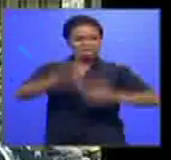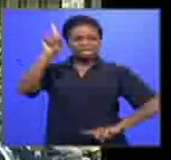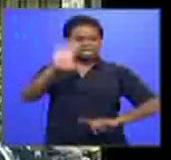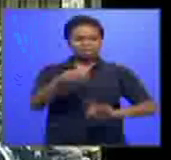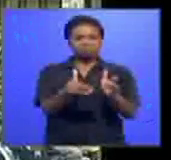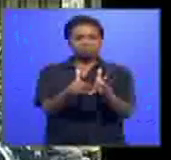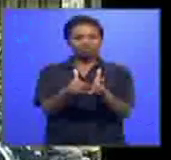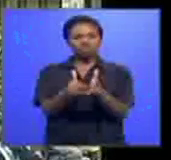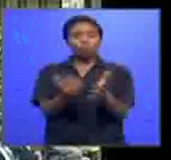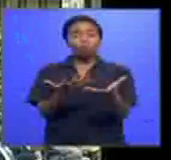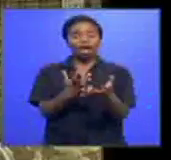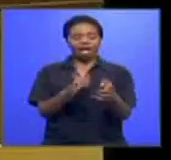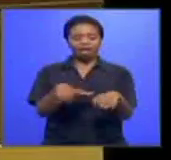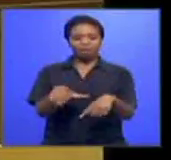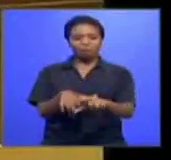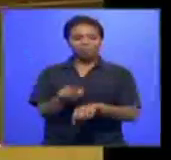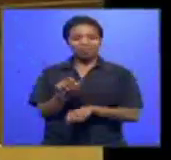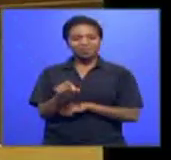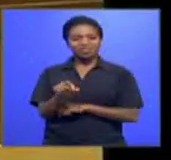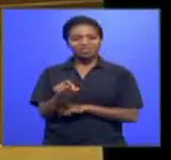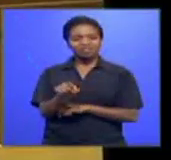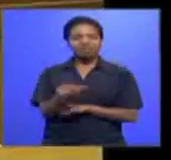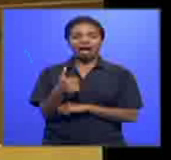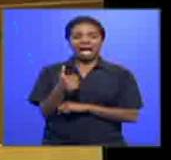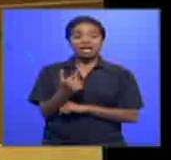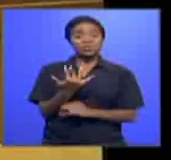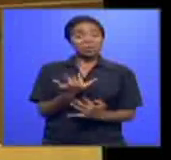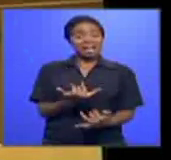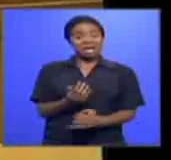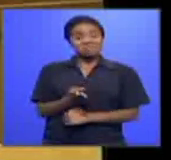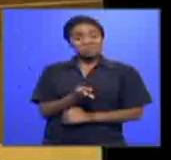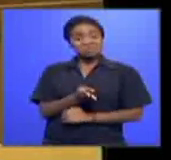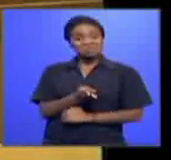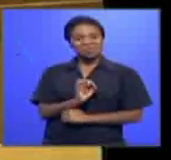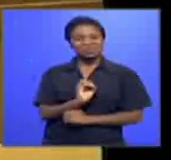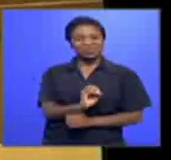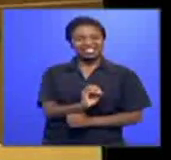In Limpopo, who is our special guest.